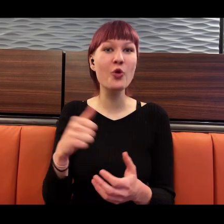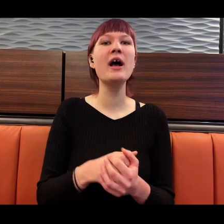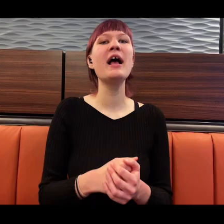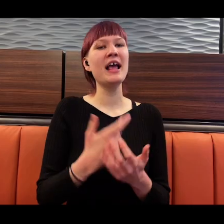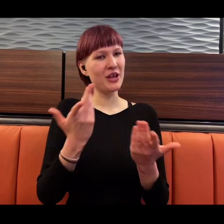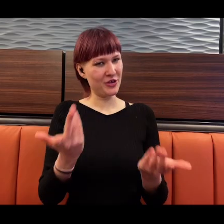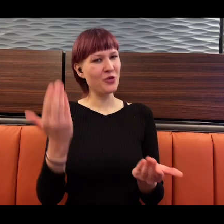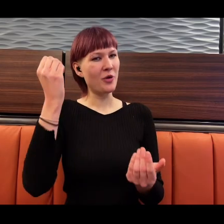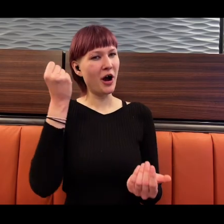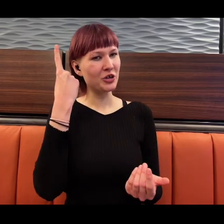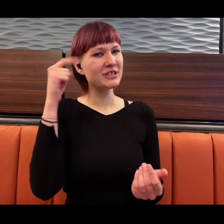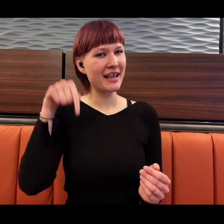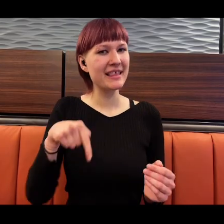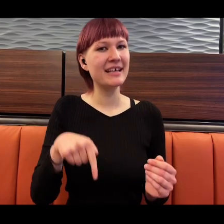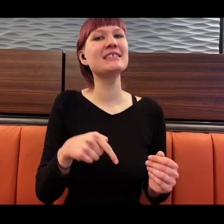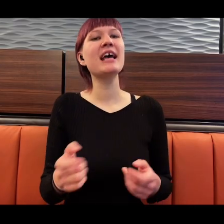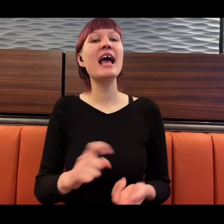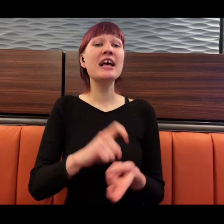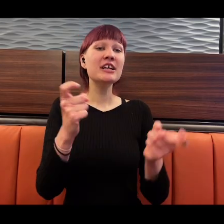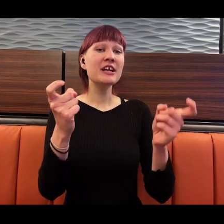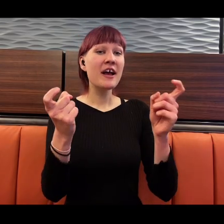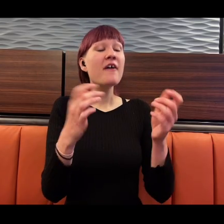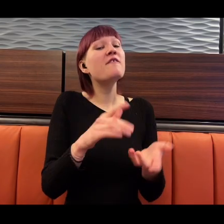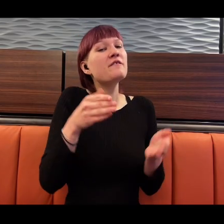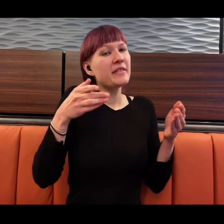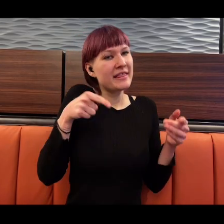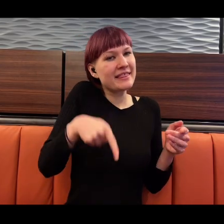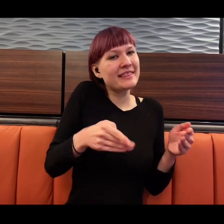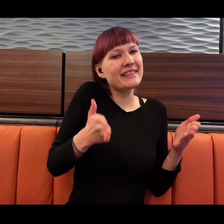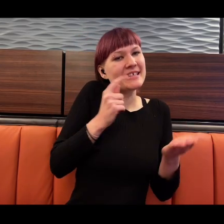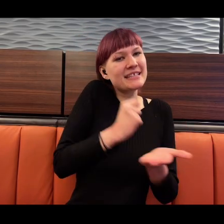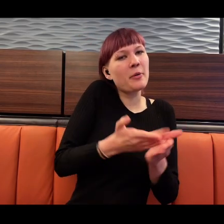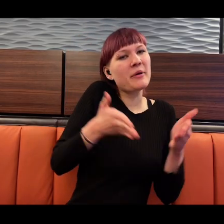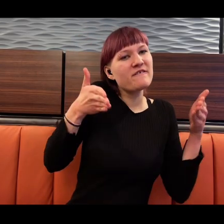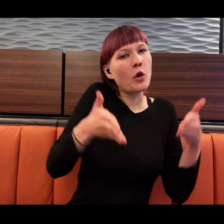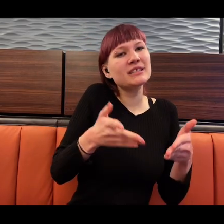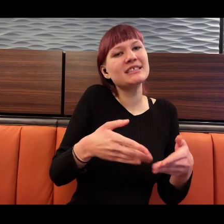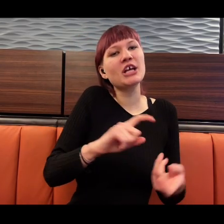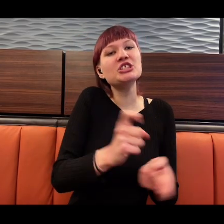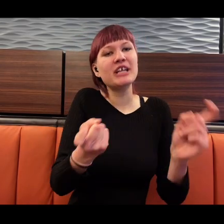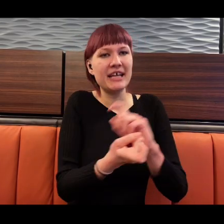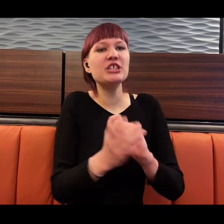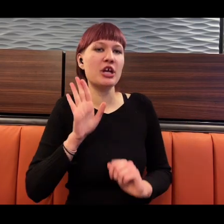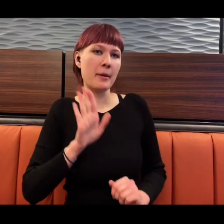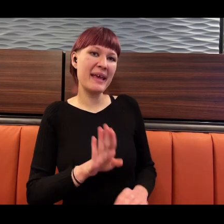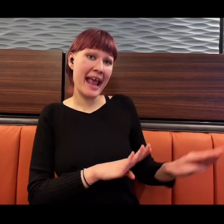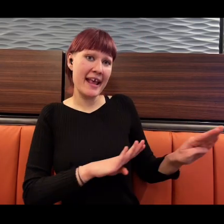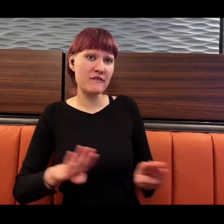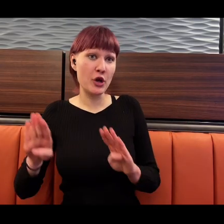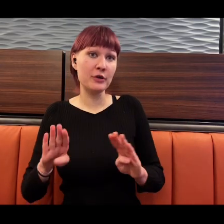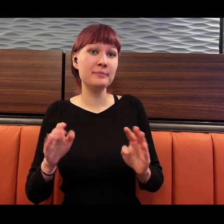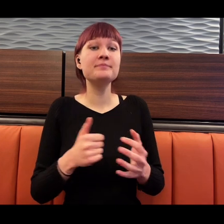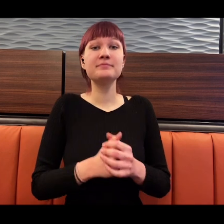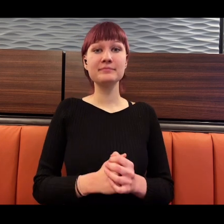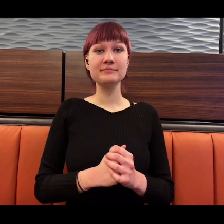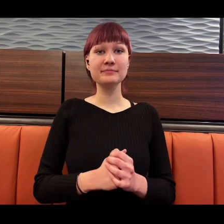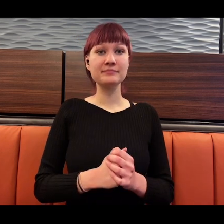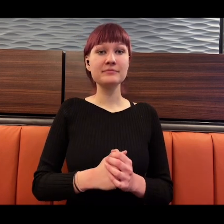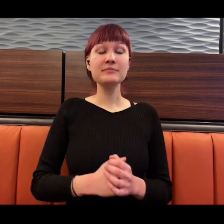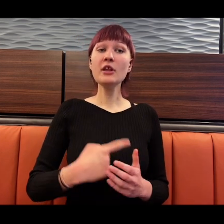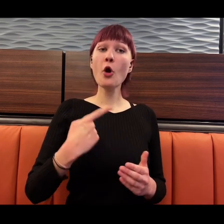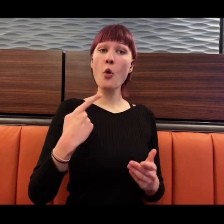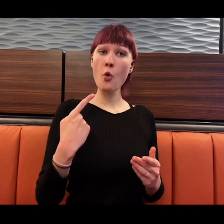conflicts, just your behaviors. There are many different types of behavioral therapy. One of them is aversion therapy. If you have a